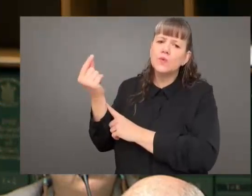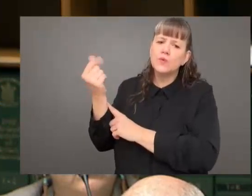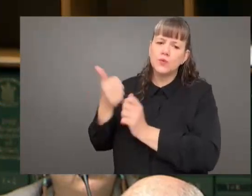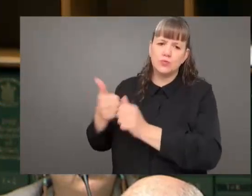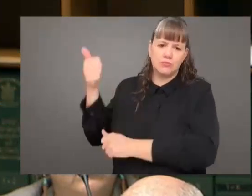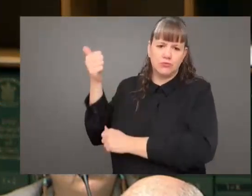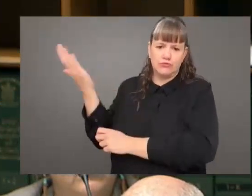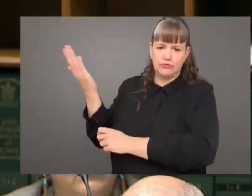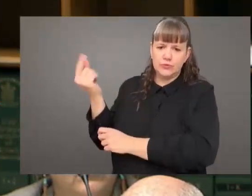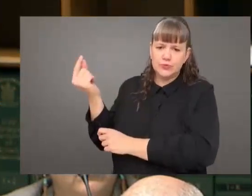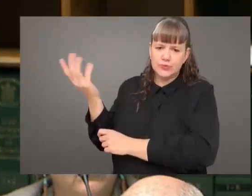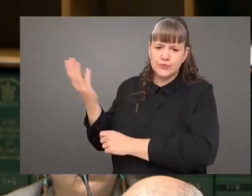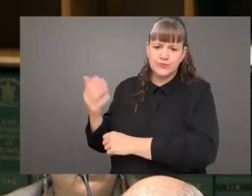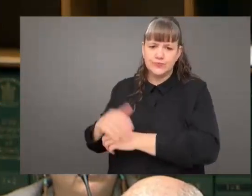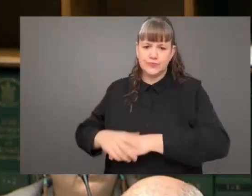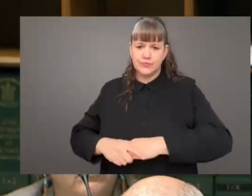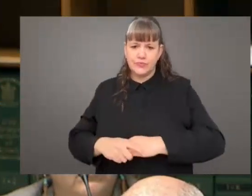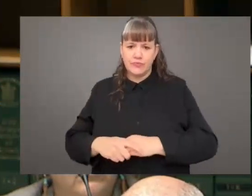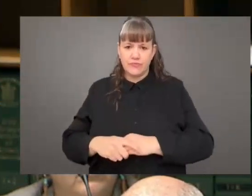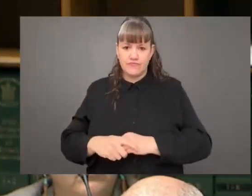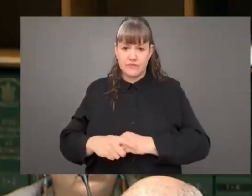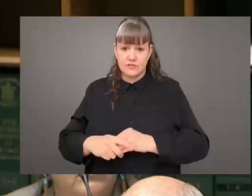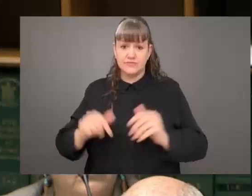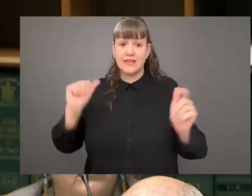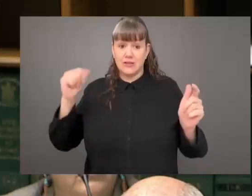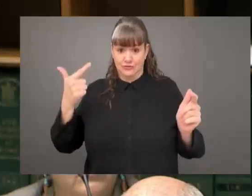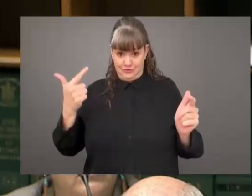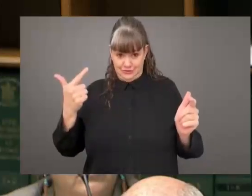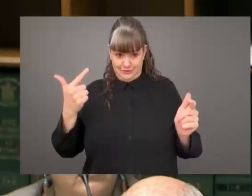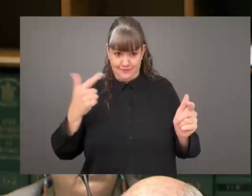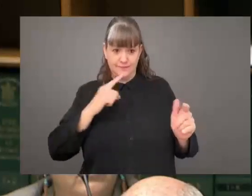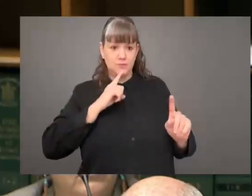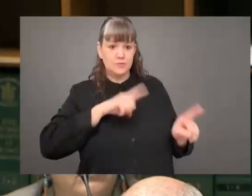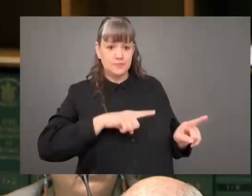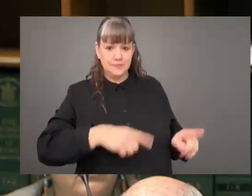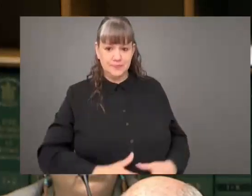to stop the rise of anti-Semitism and hate in this province.